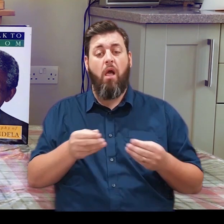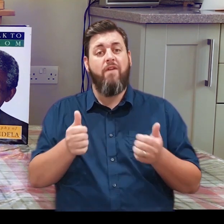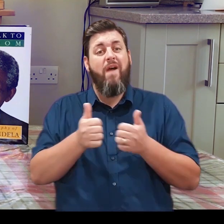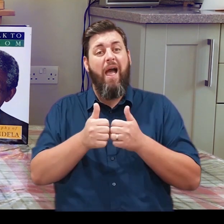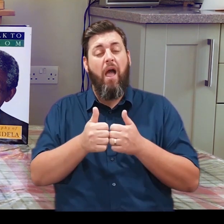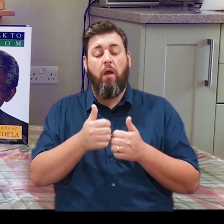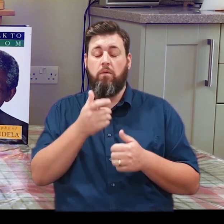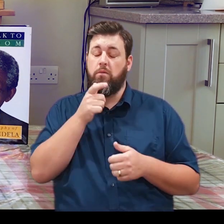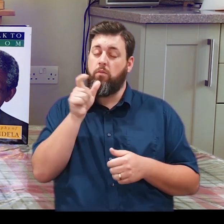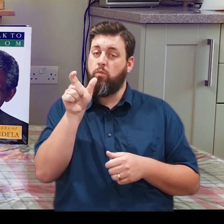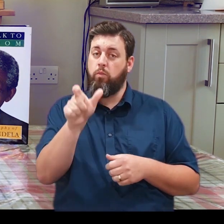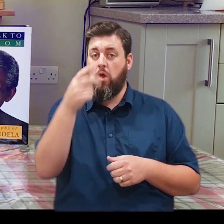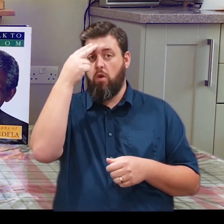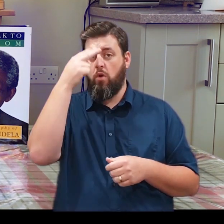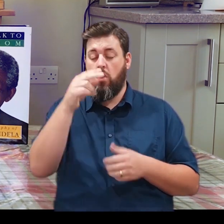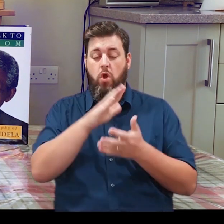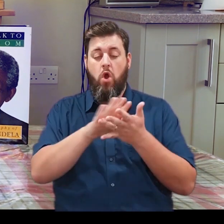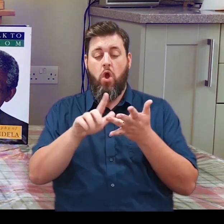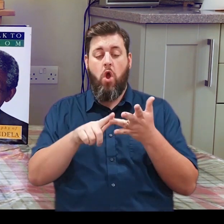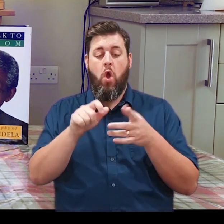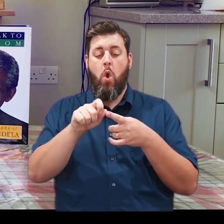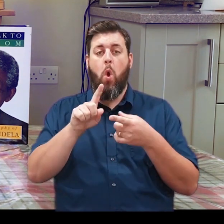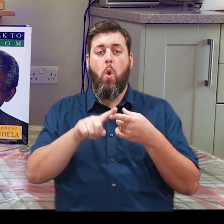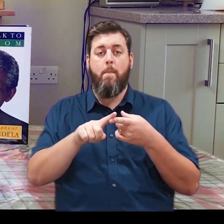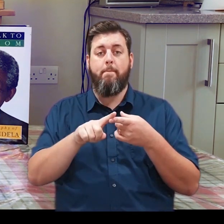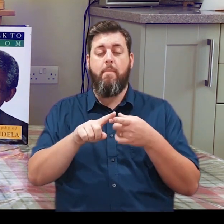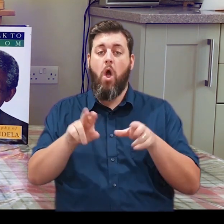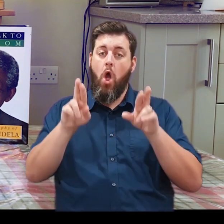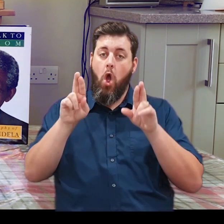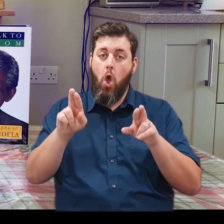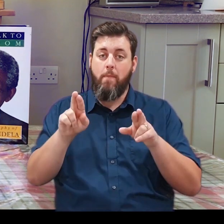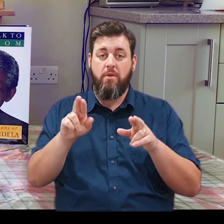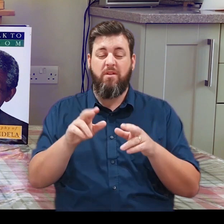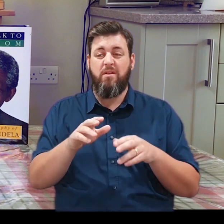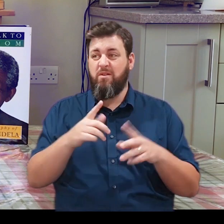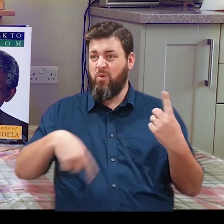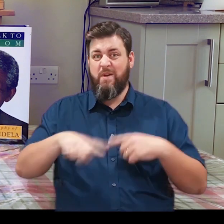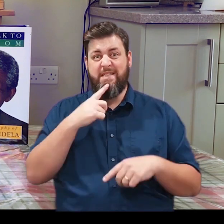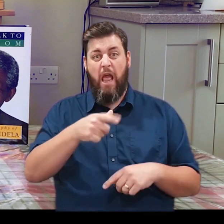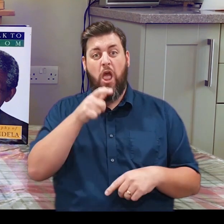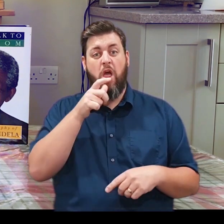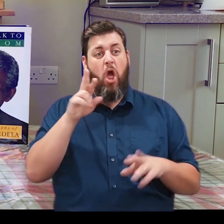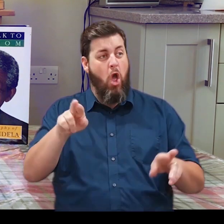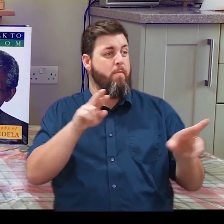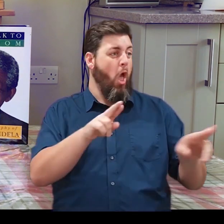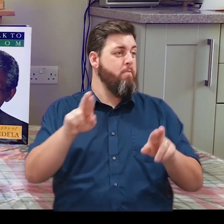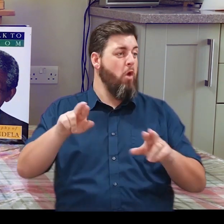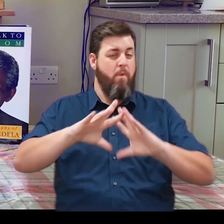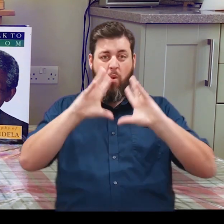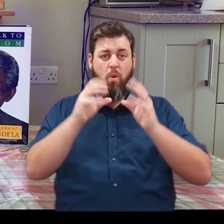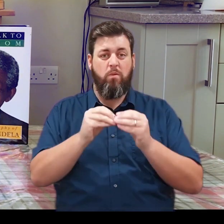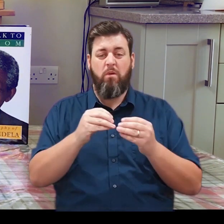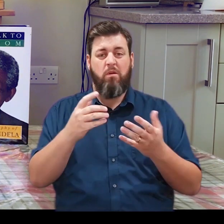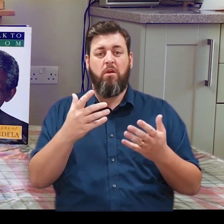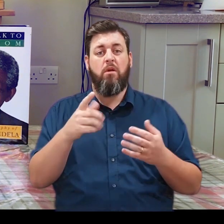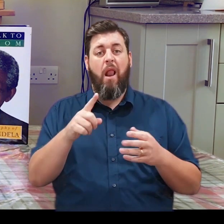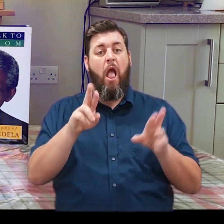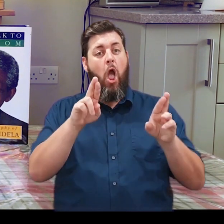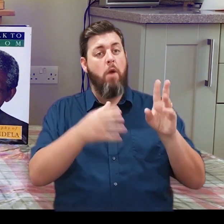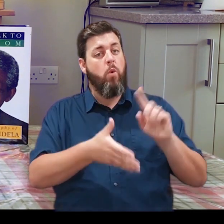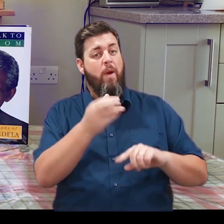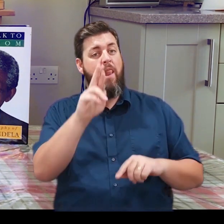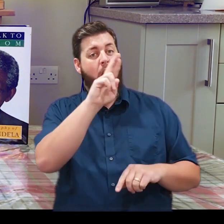It's an overused word. We use hope to mean, you buy a lottery ticket and you hope you'll win. Well, you almost certainly won't,